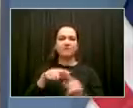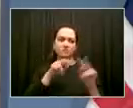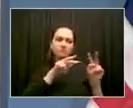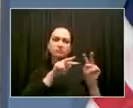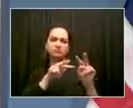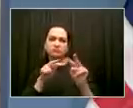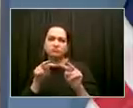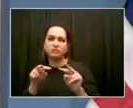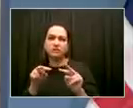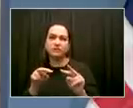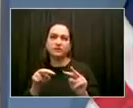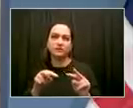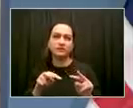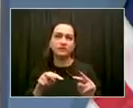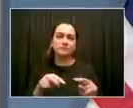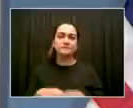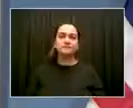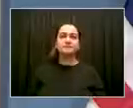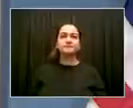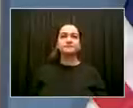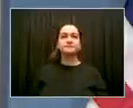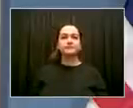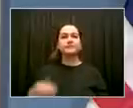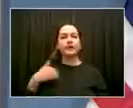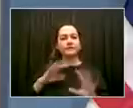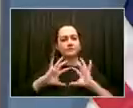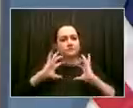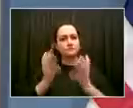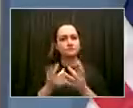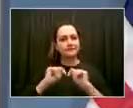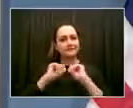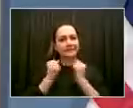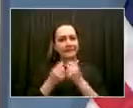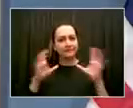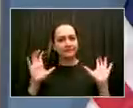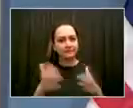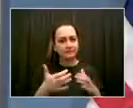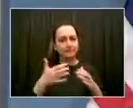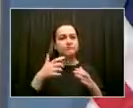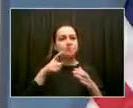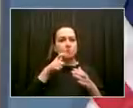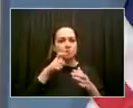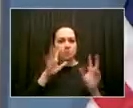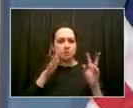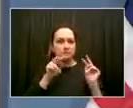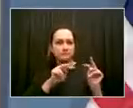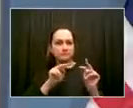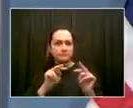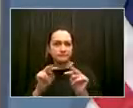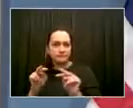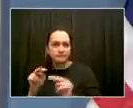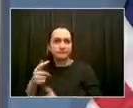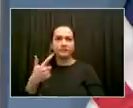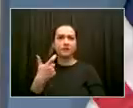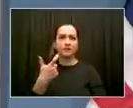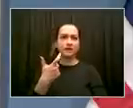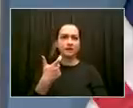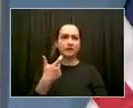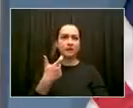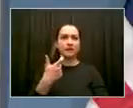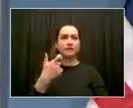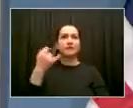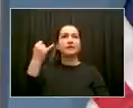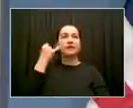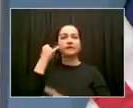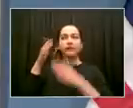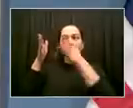illegal firearms and taking them off the streets safely. So I thank all the members of the NYPD doing that very important and dangerous work